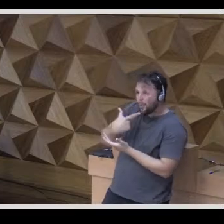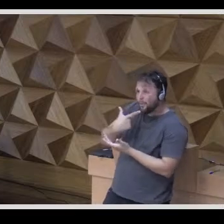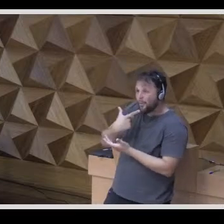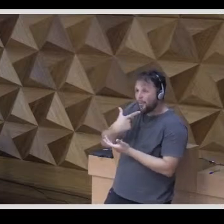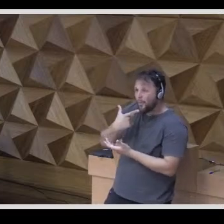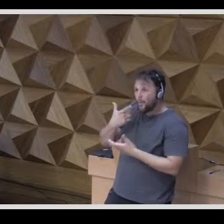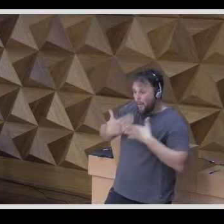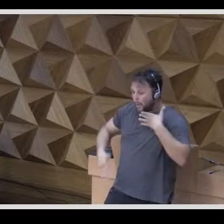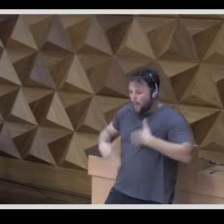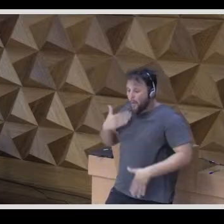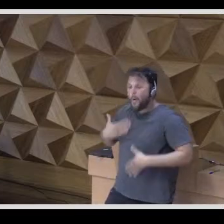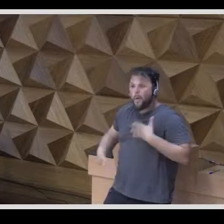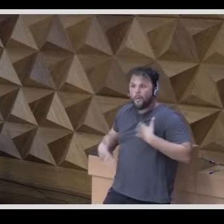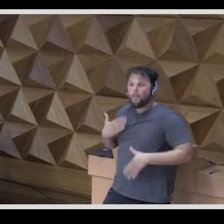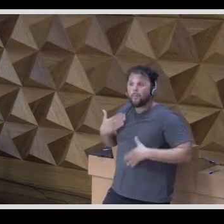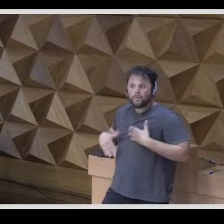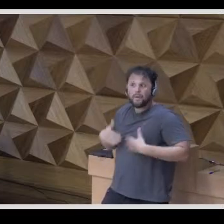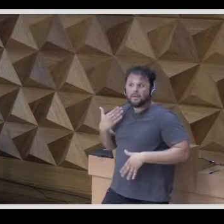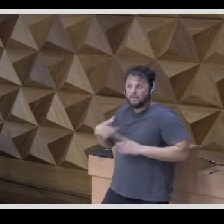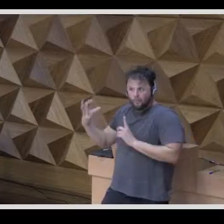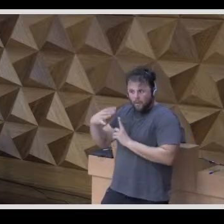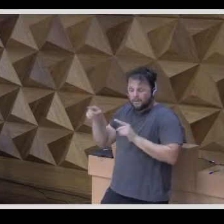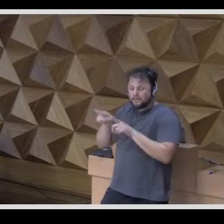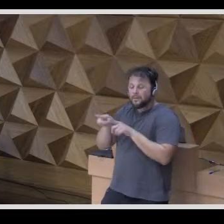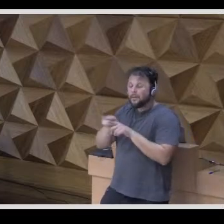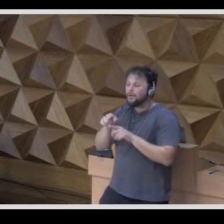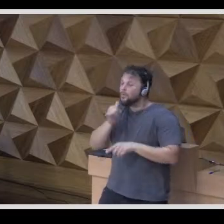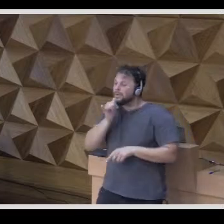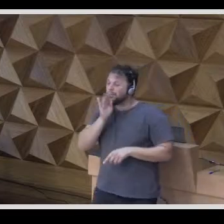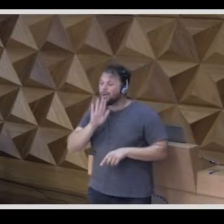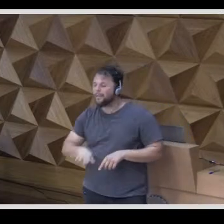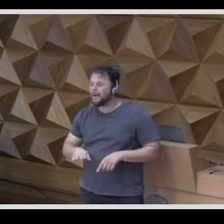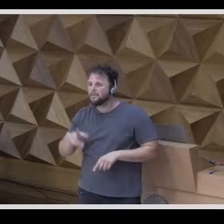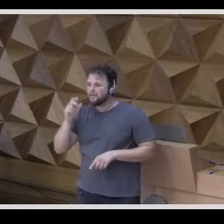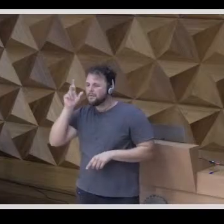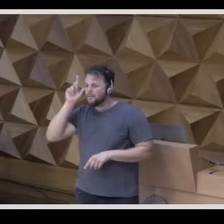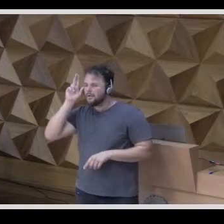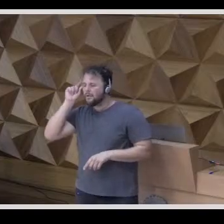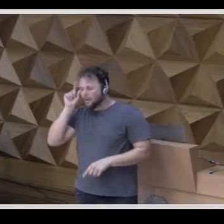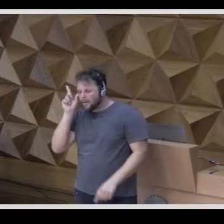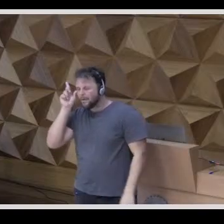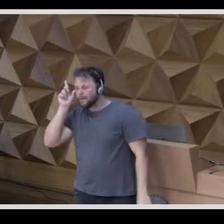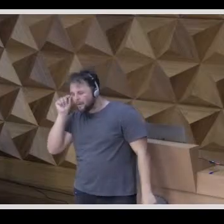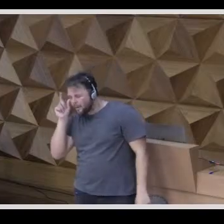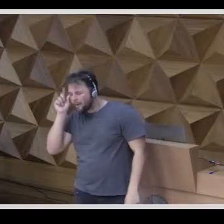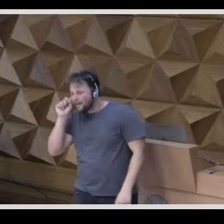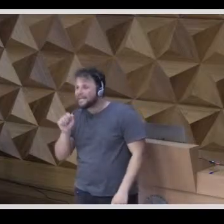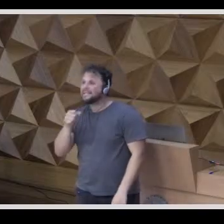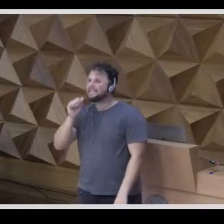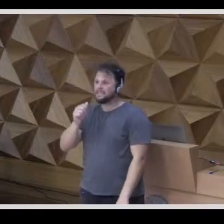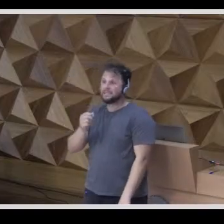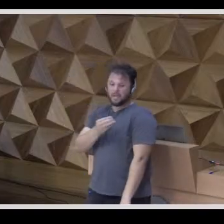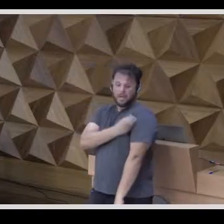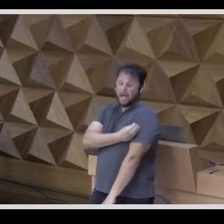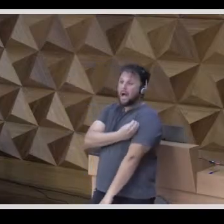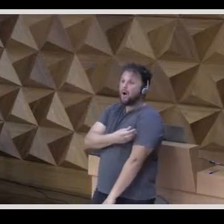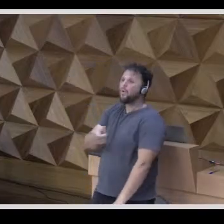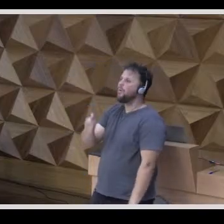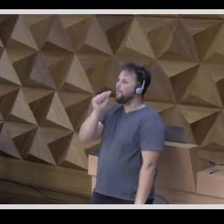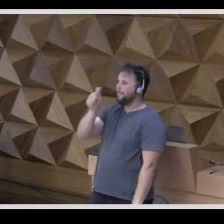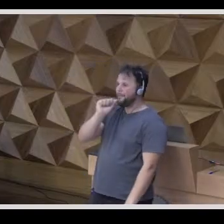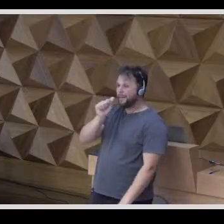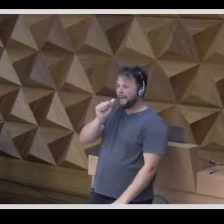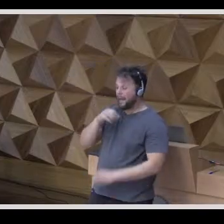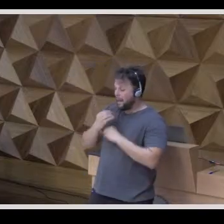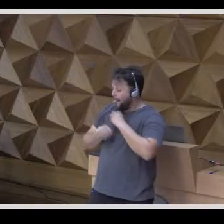afternoon, and it also doesn't interact very well with alcohol. And I've got a group of friends coming round tomorrow afternoon because we're having a